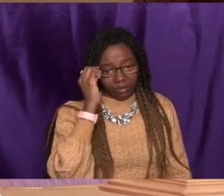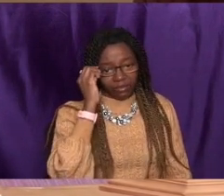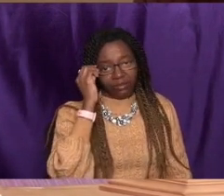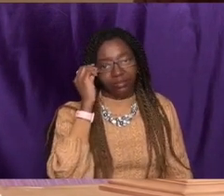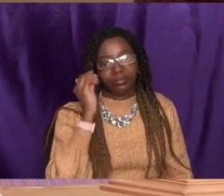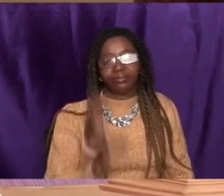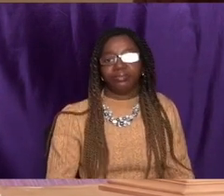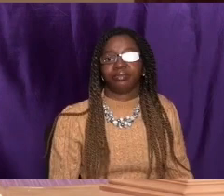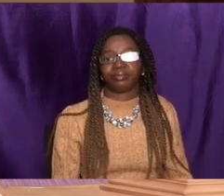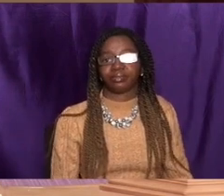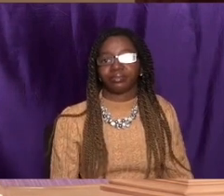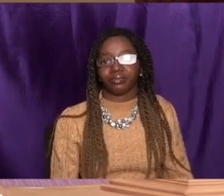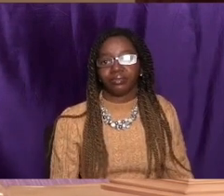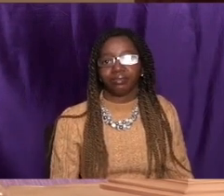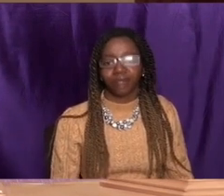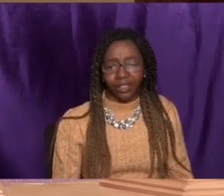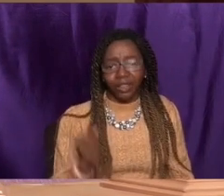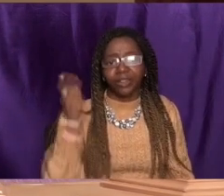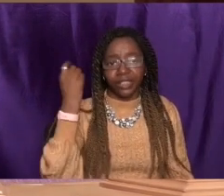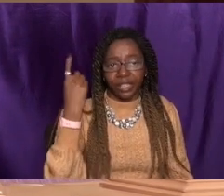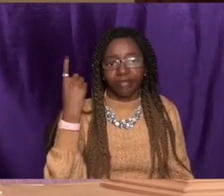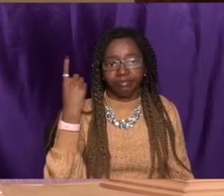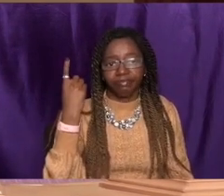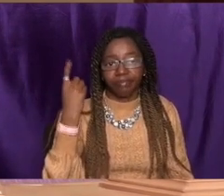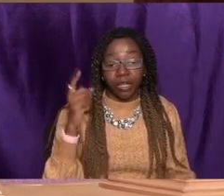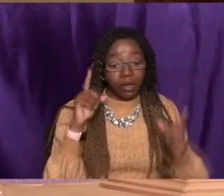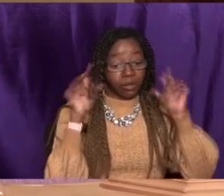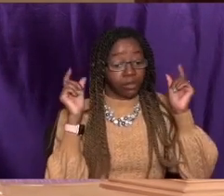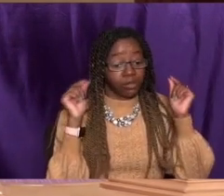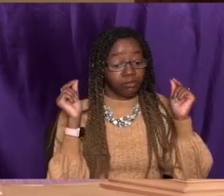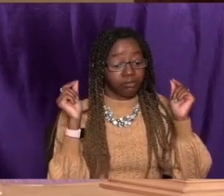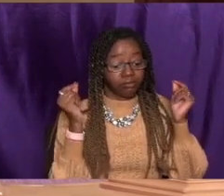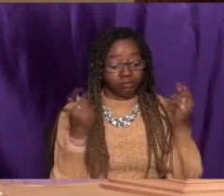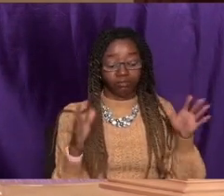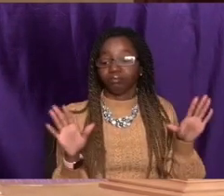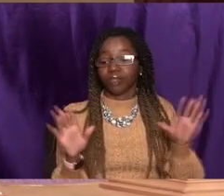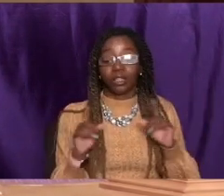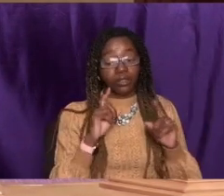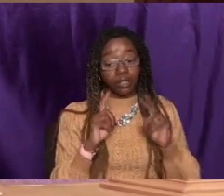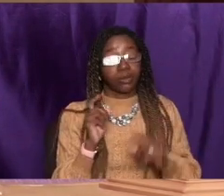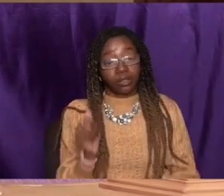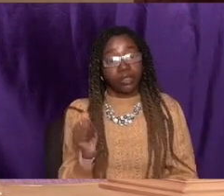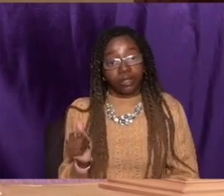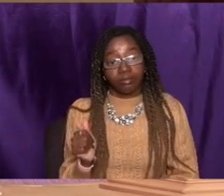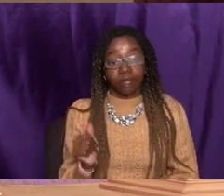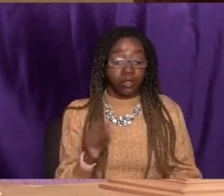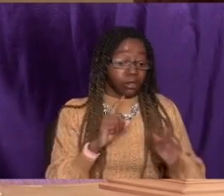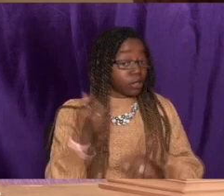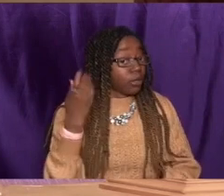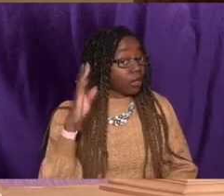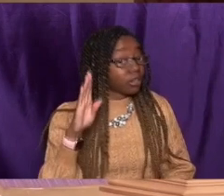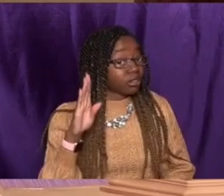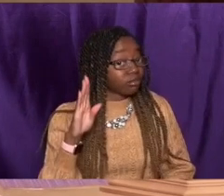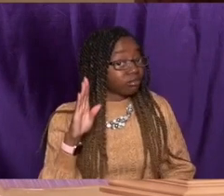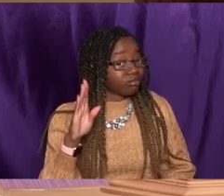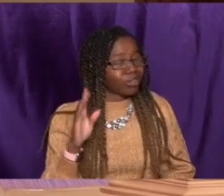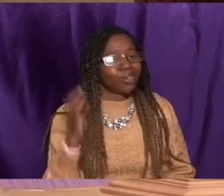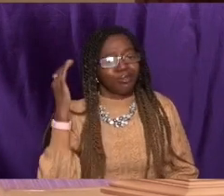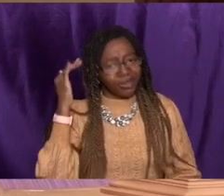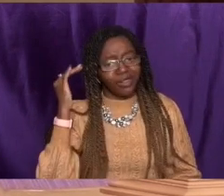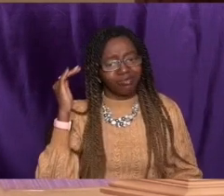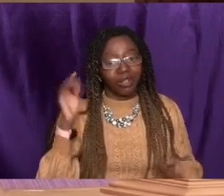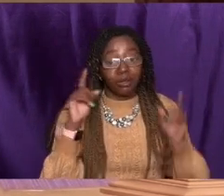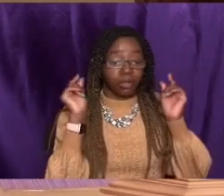But we got to hurry. Moses isn't done. He talks about himself. He talks about God. But you know,